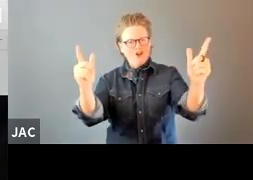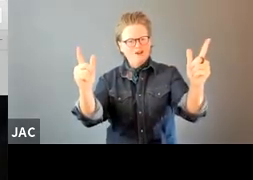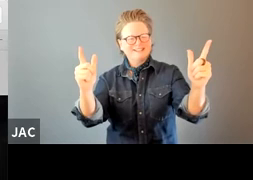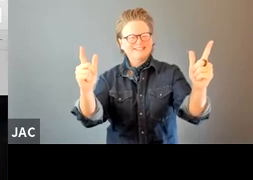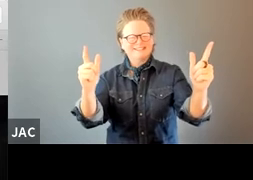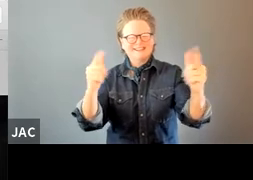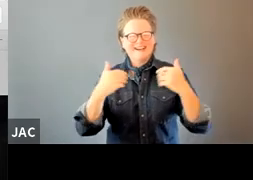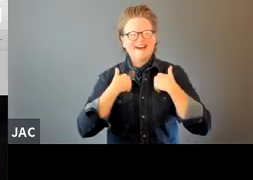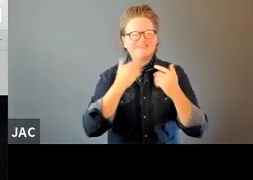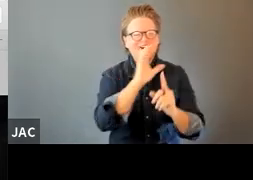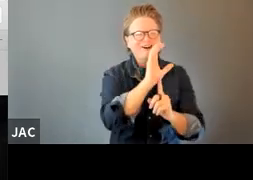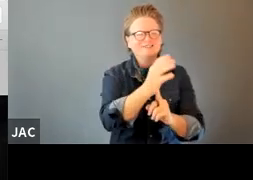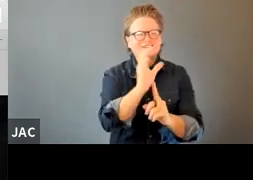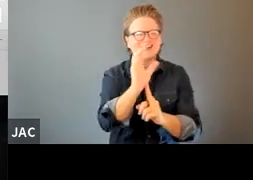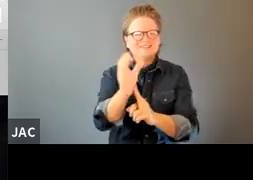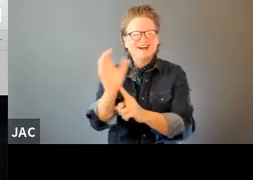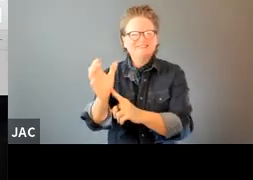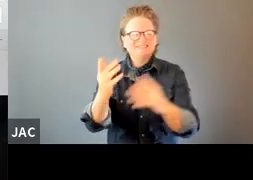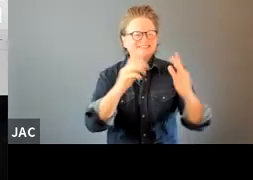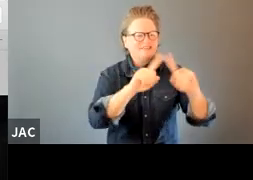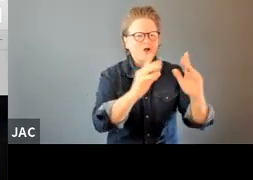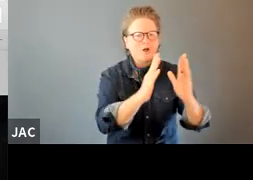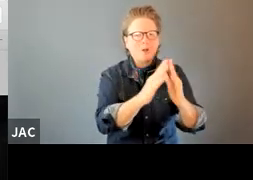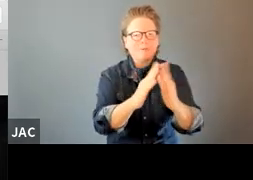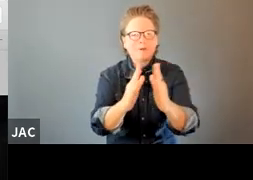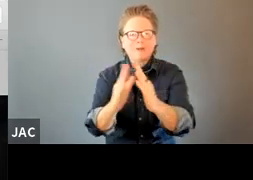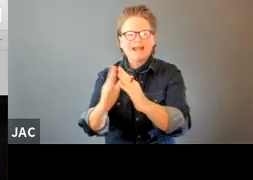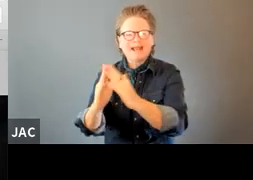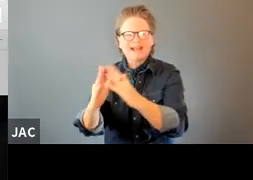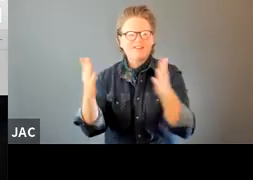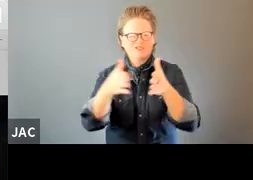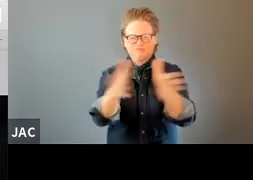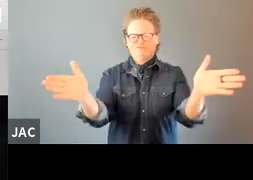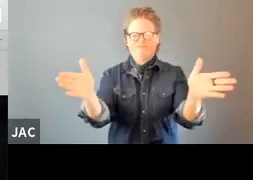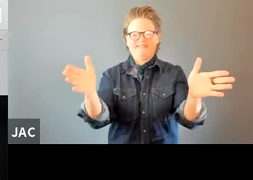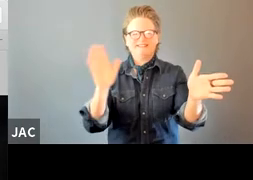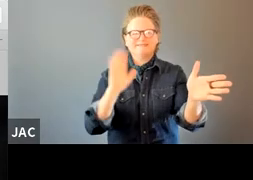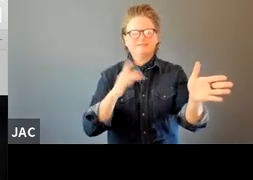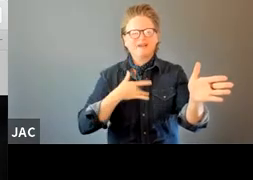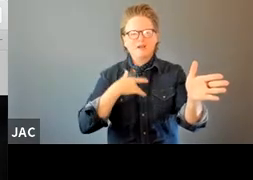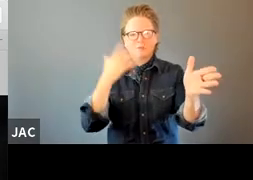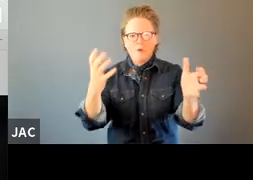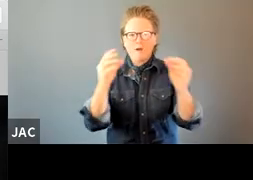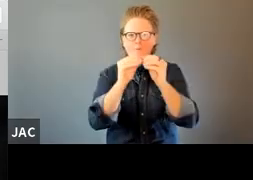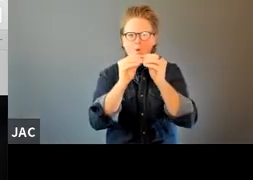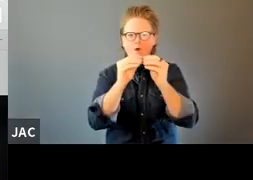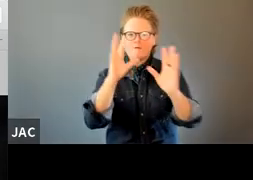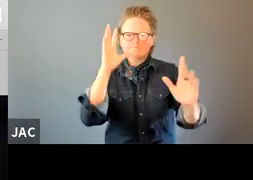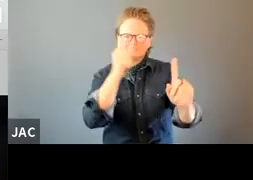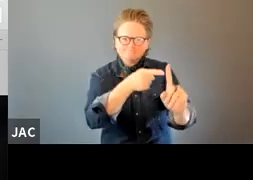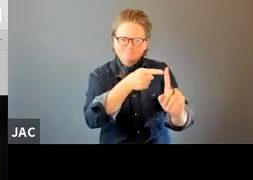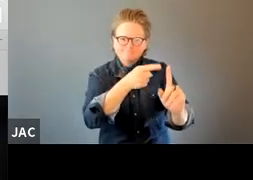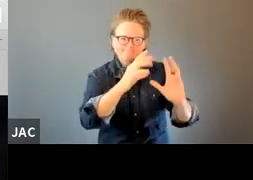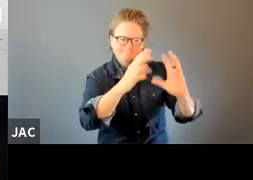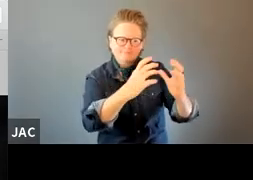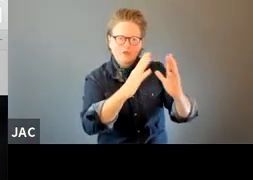town hall for all people was not respecting our communities and our cultures within